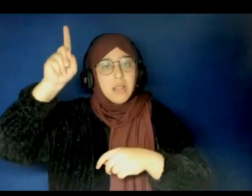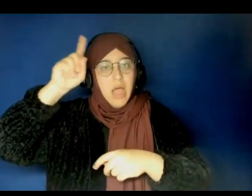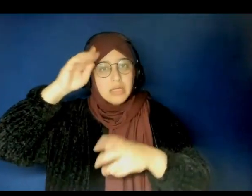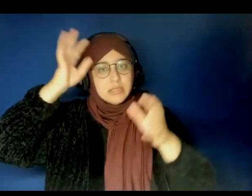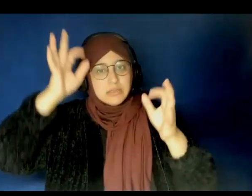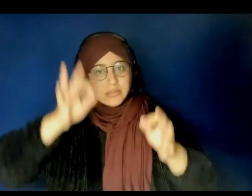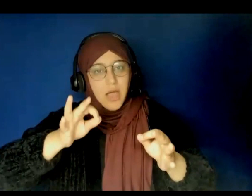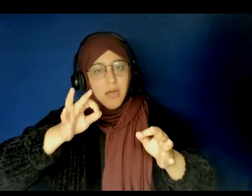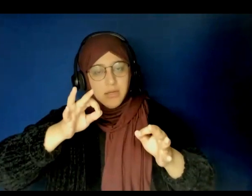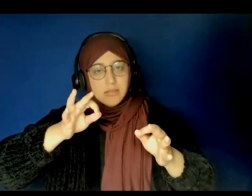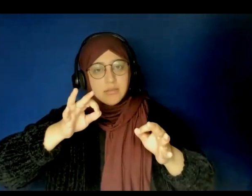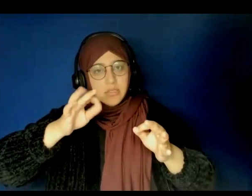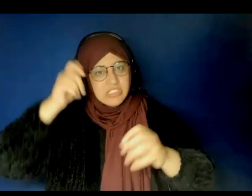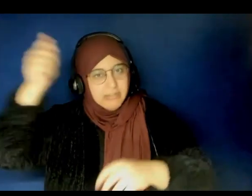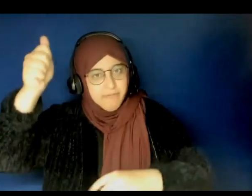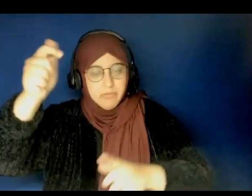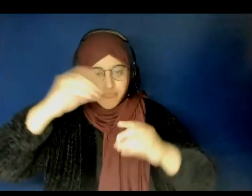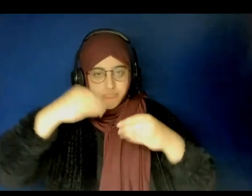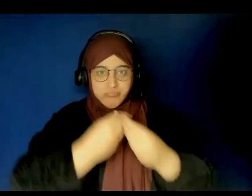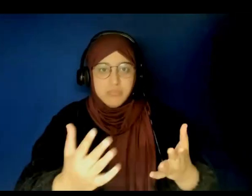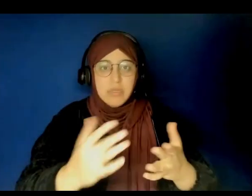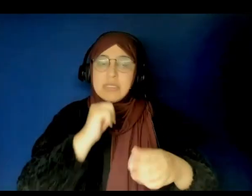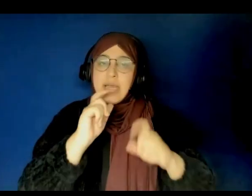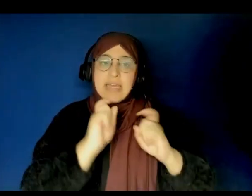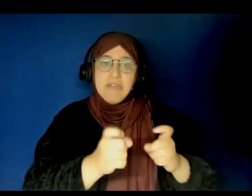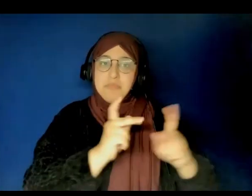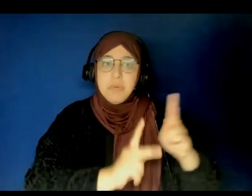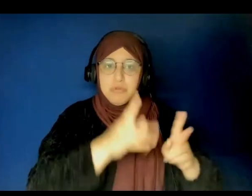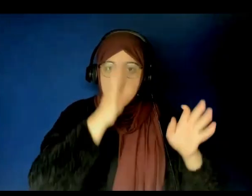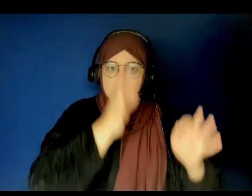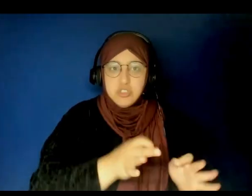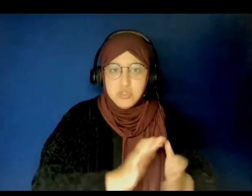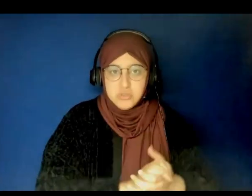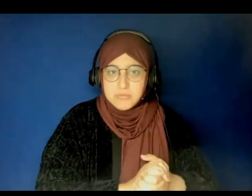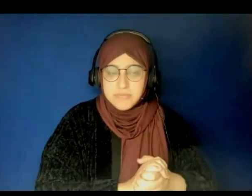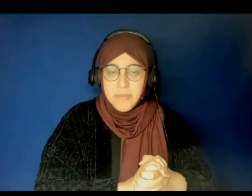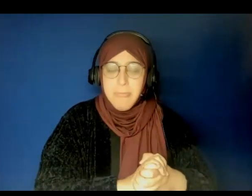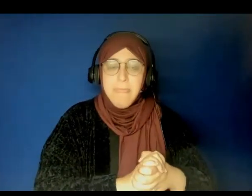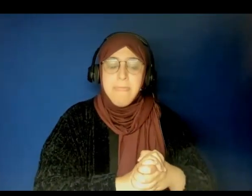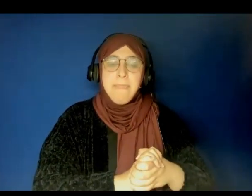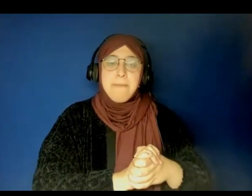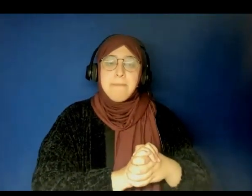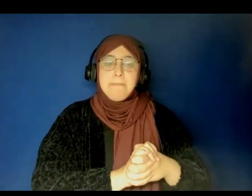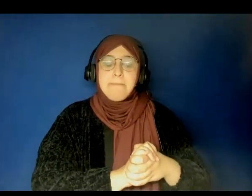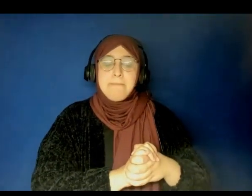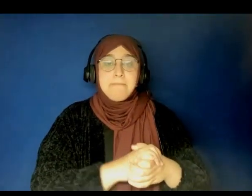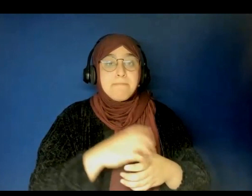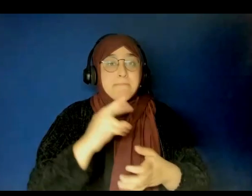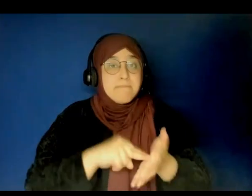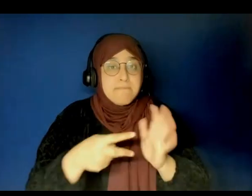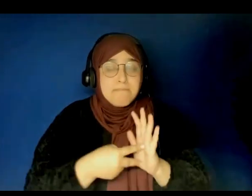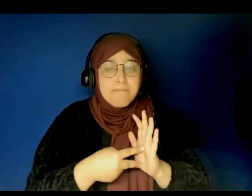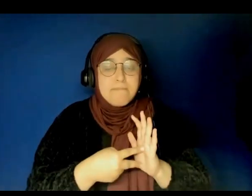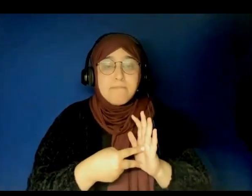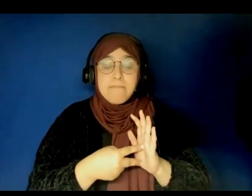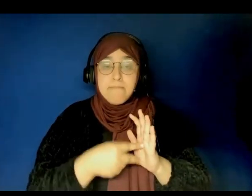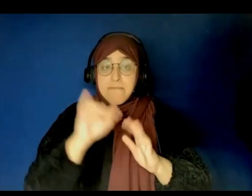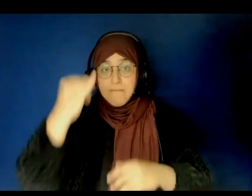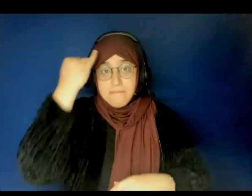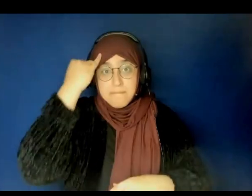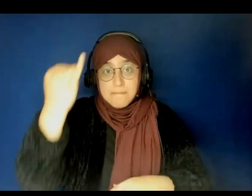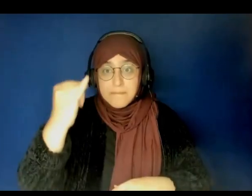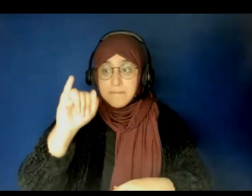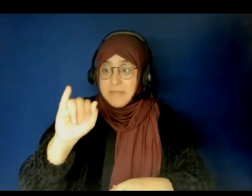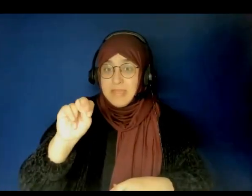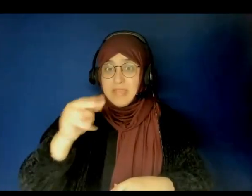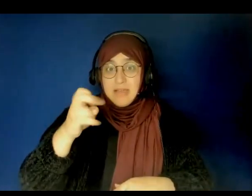without leaving it up to people to make the decision. So the idea of inheritance is to stop disputes at the